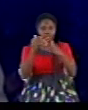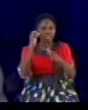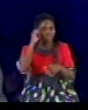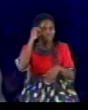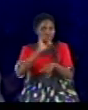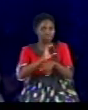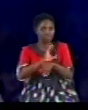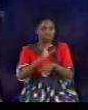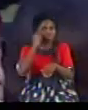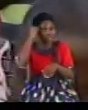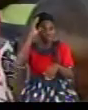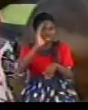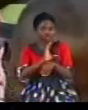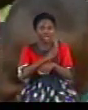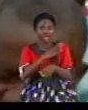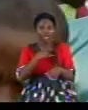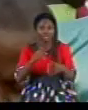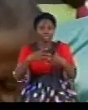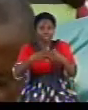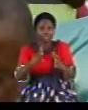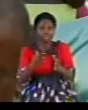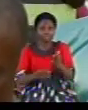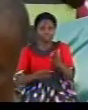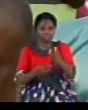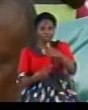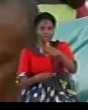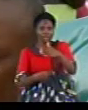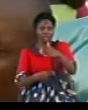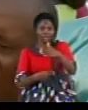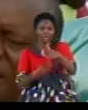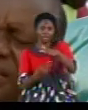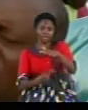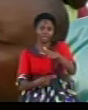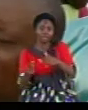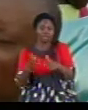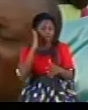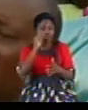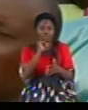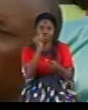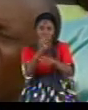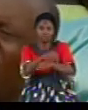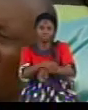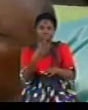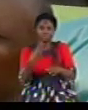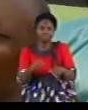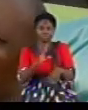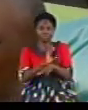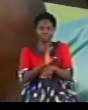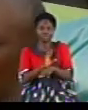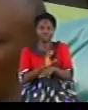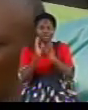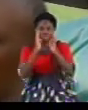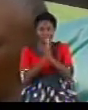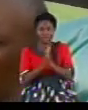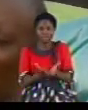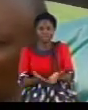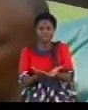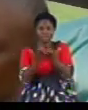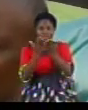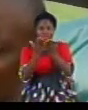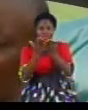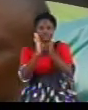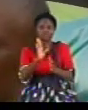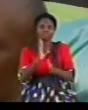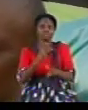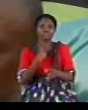of hell, will not prevail against the church. Pray. Lift up your voice and lift gospel ministers up. Lift up